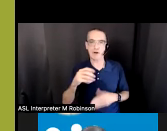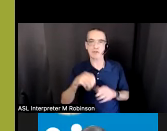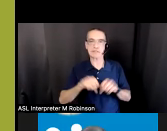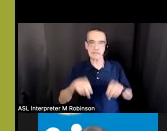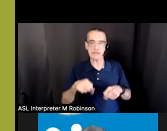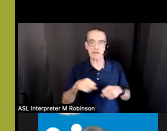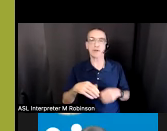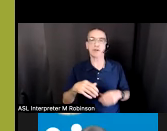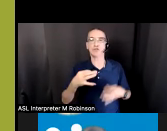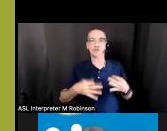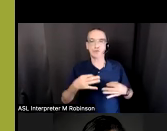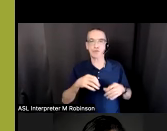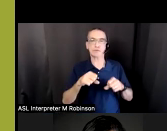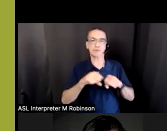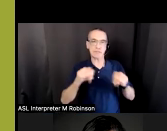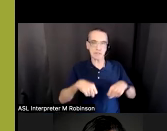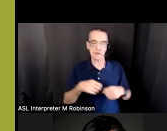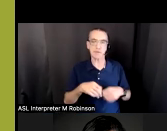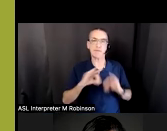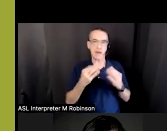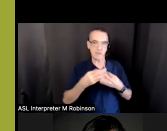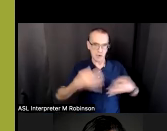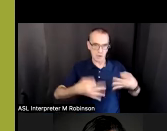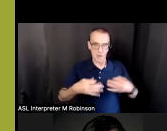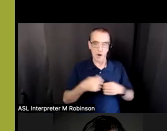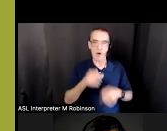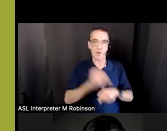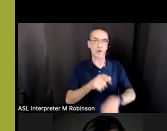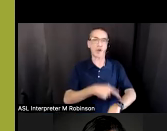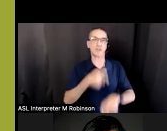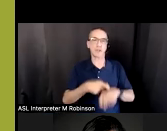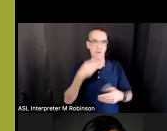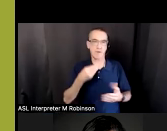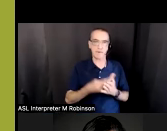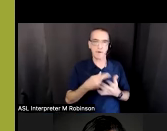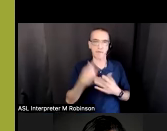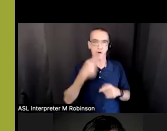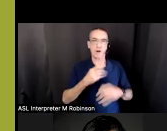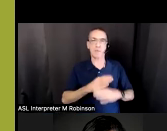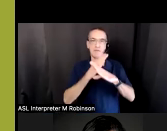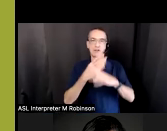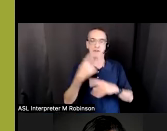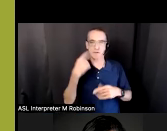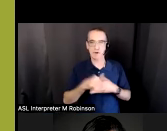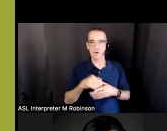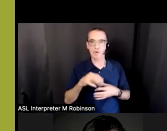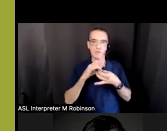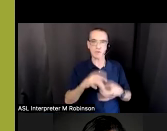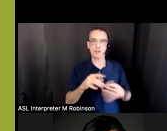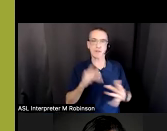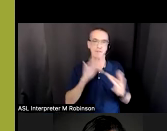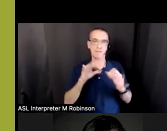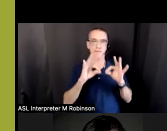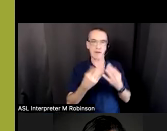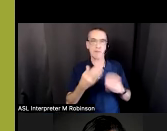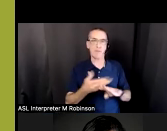justice system, the family court system, and worked as a longtime for a funder on a prevention agenda around reaching families long before